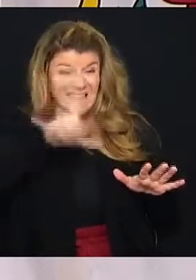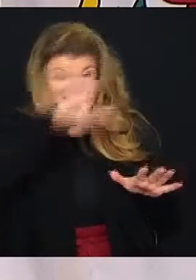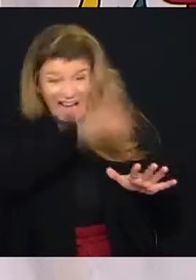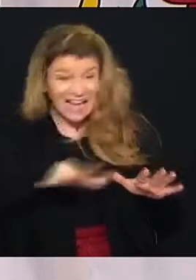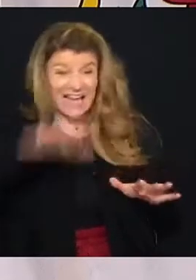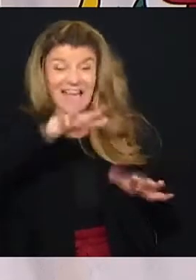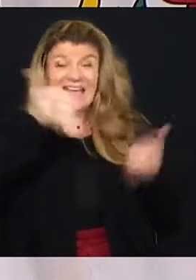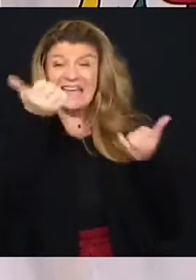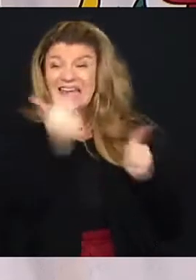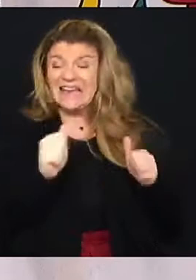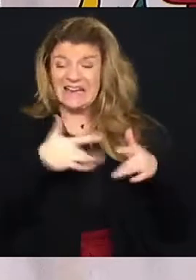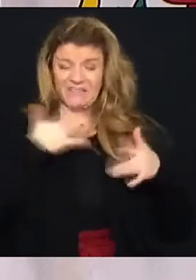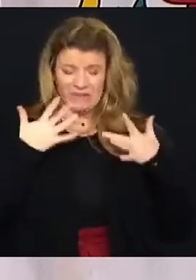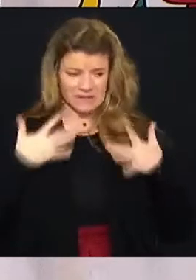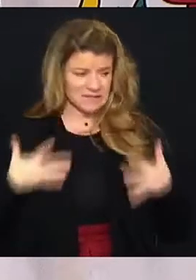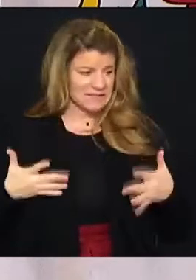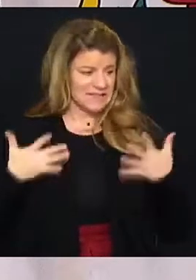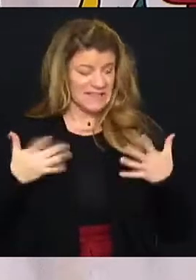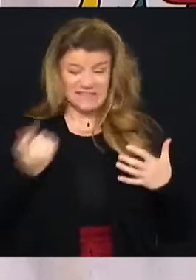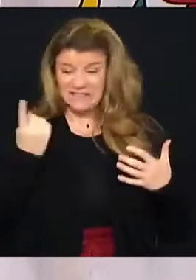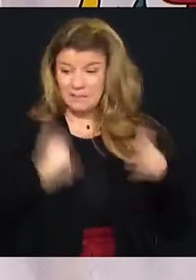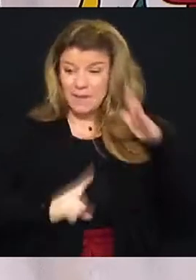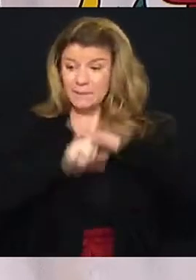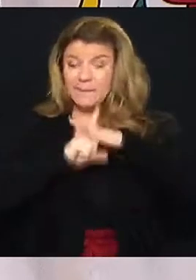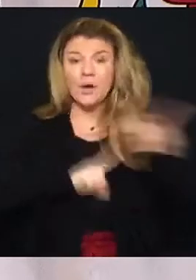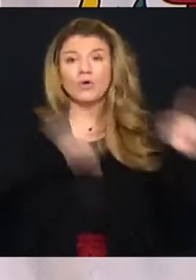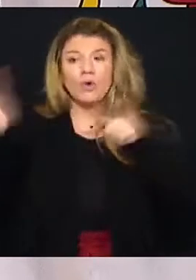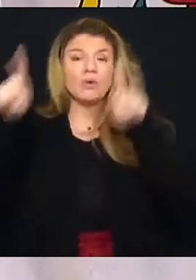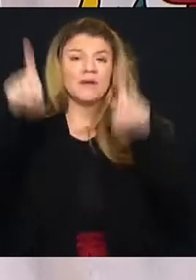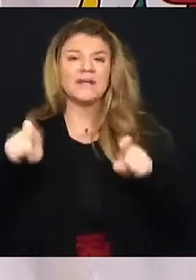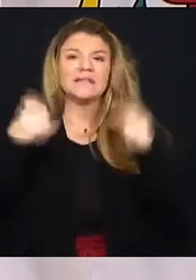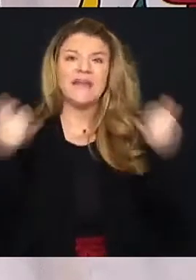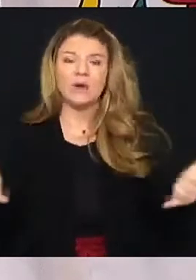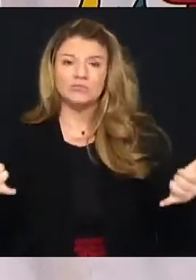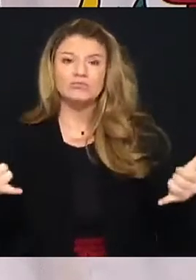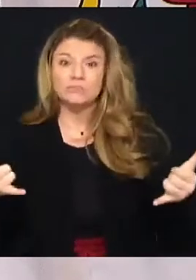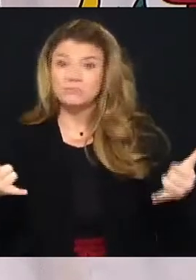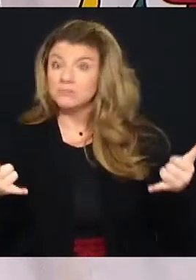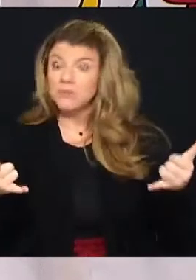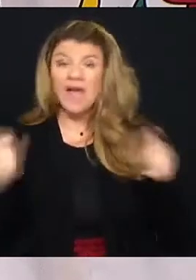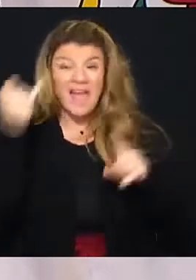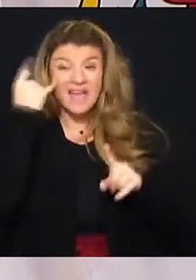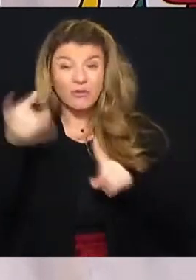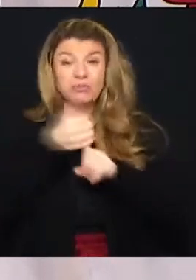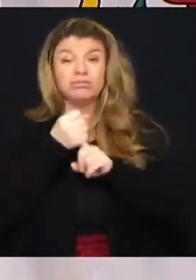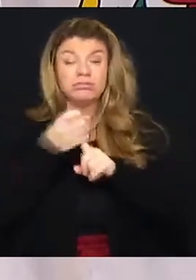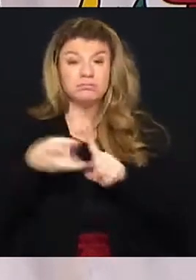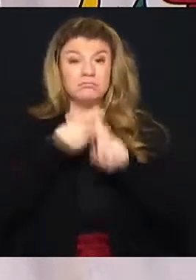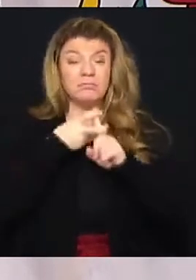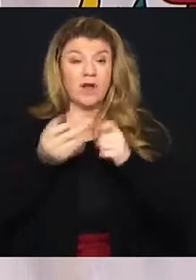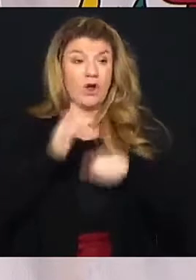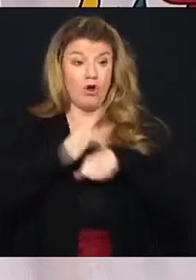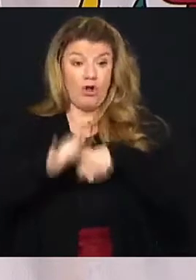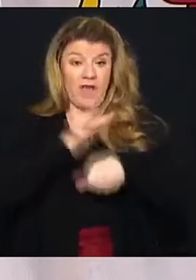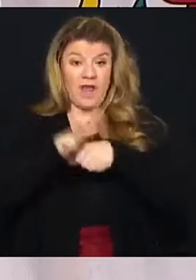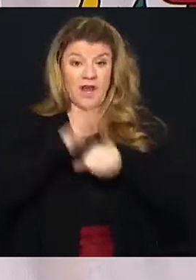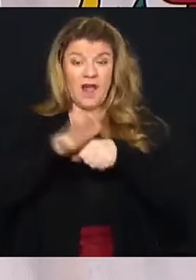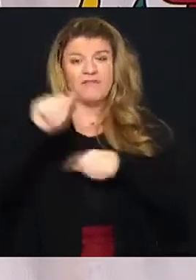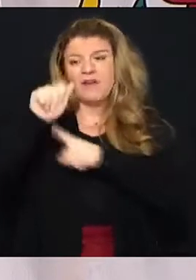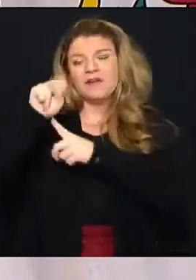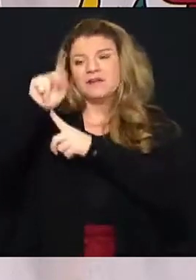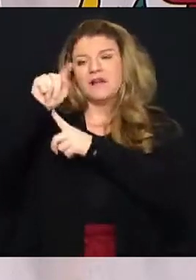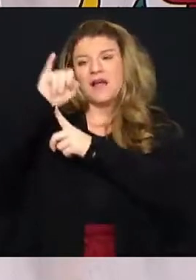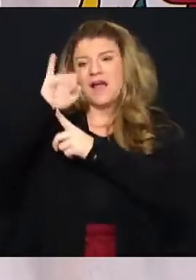any symptoms at all, go get a test right now. If we catch it early enough, these antibodies will save your